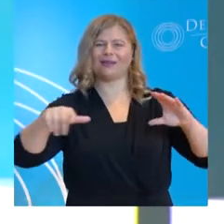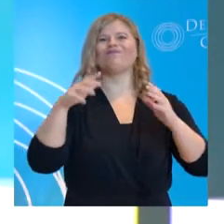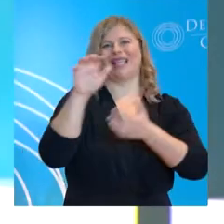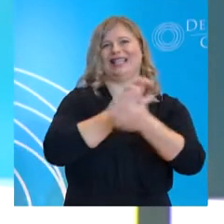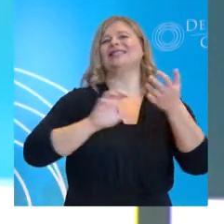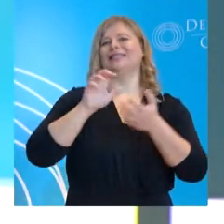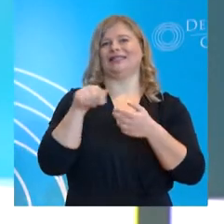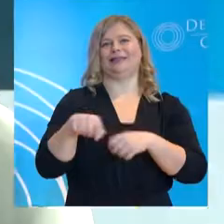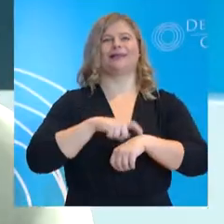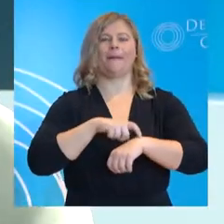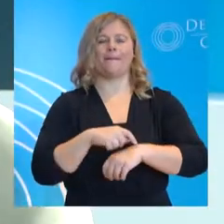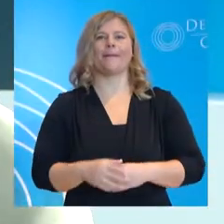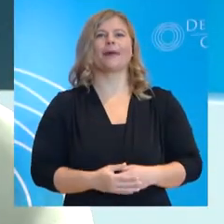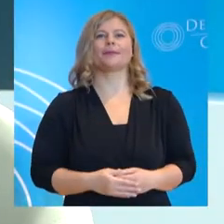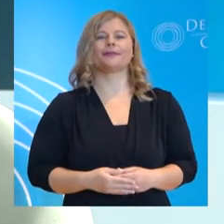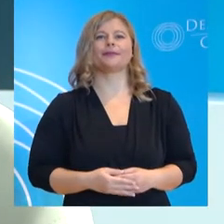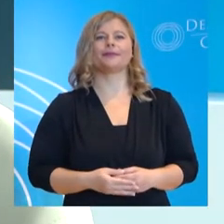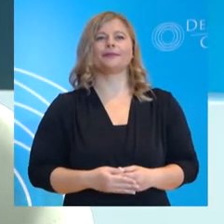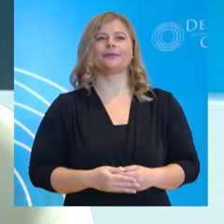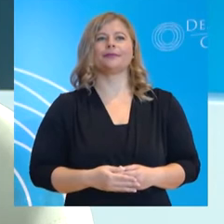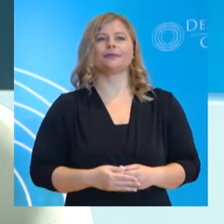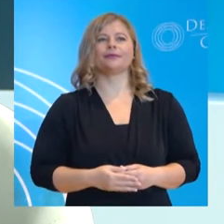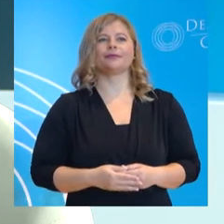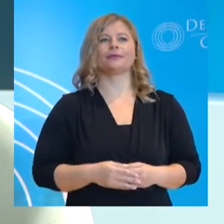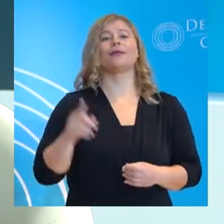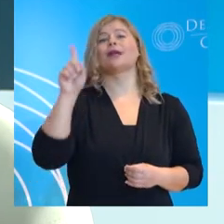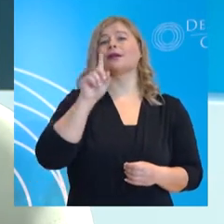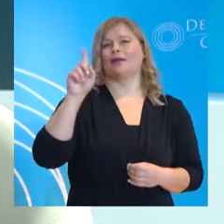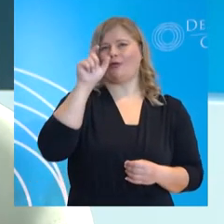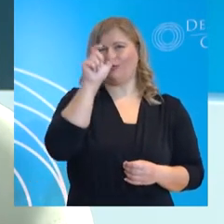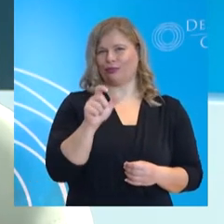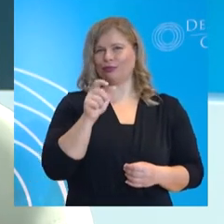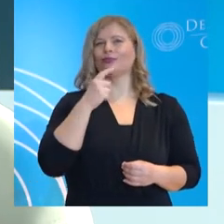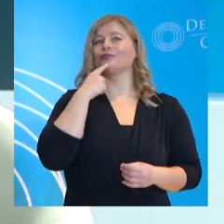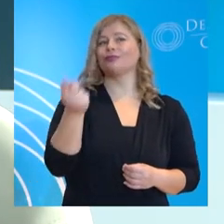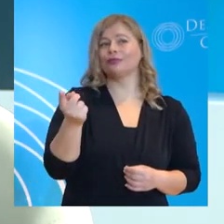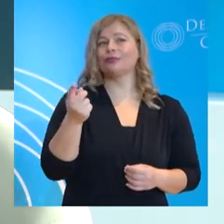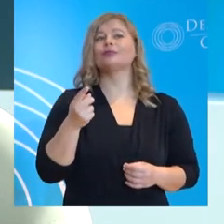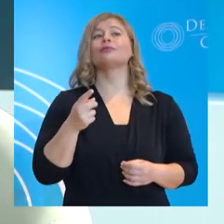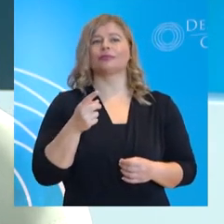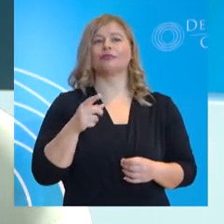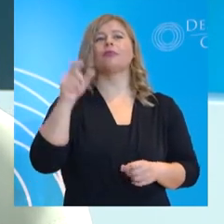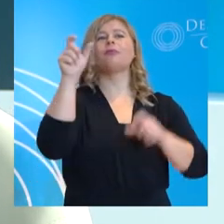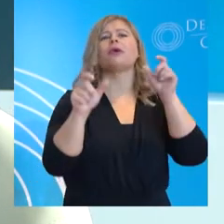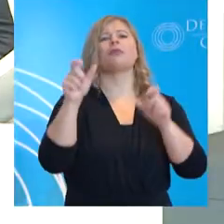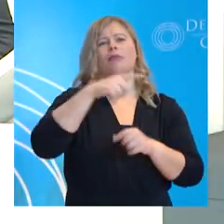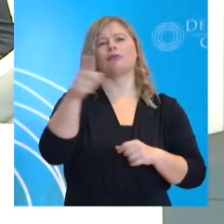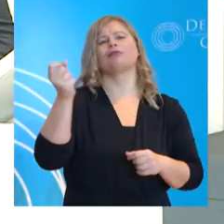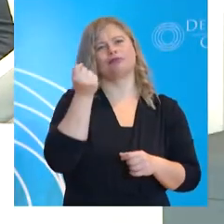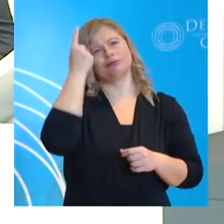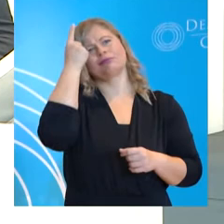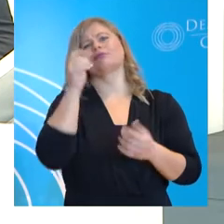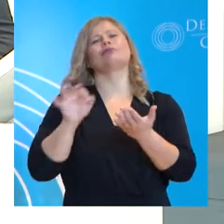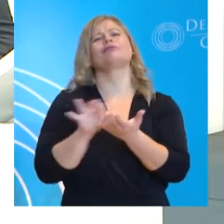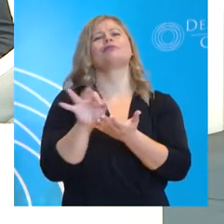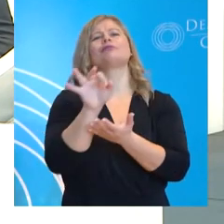their intentions very clear. What do you say when people say this is just your payback for that? I'd say that we were in the